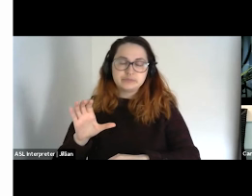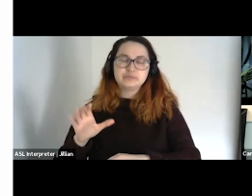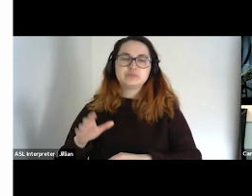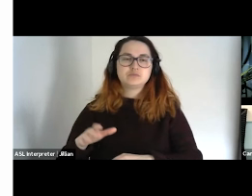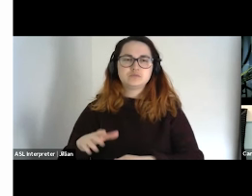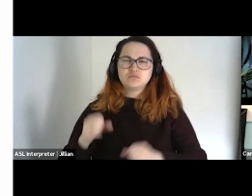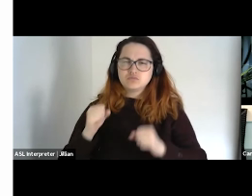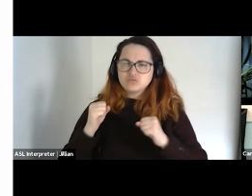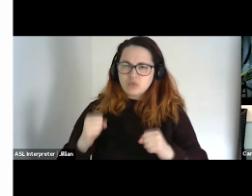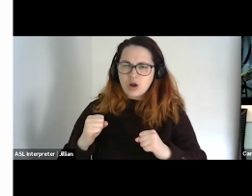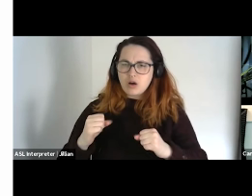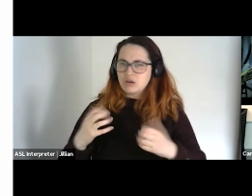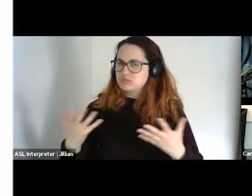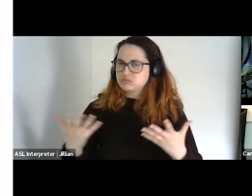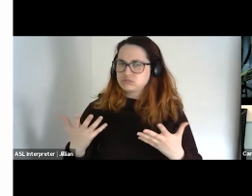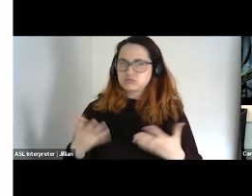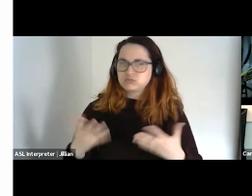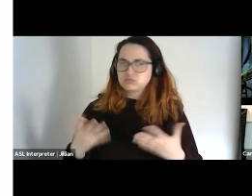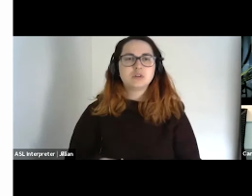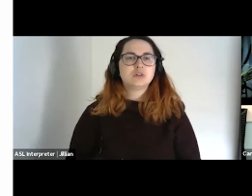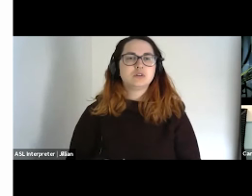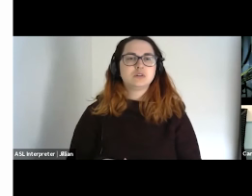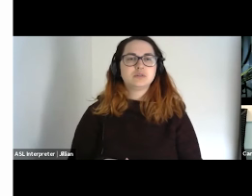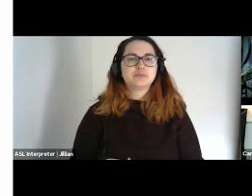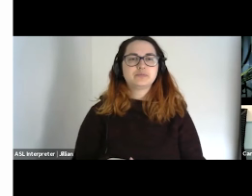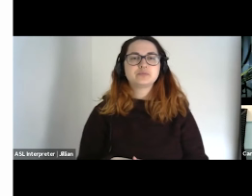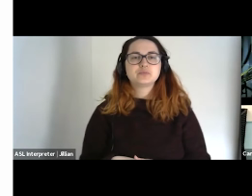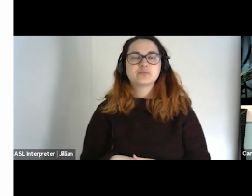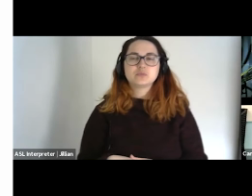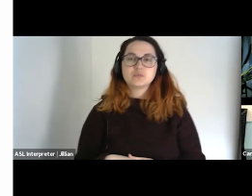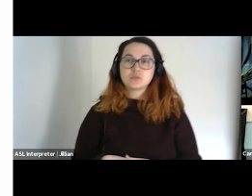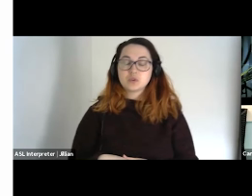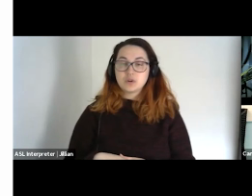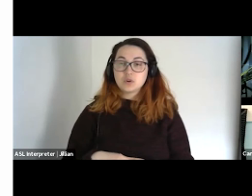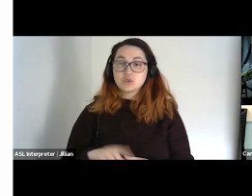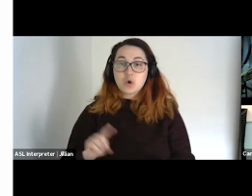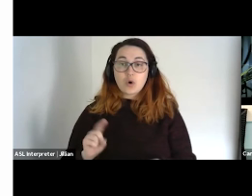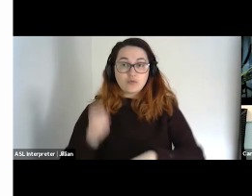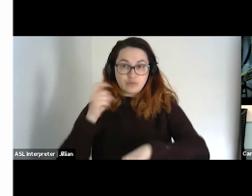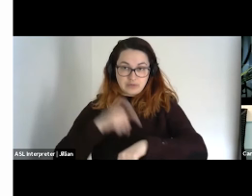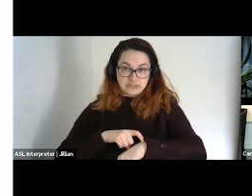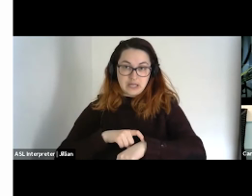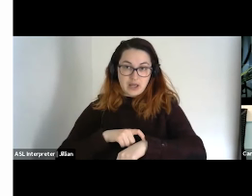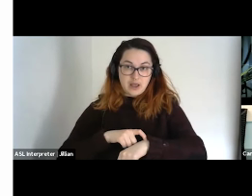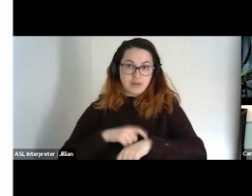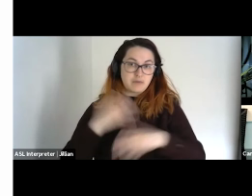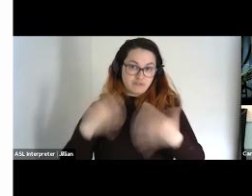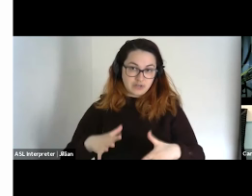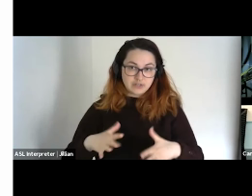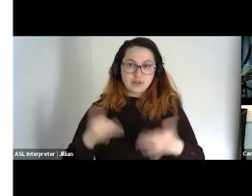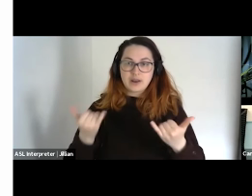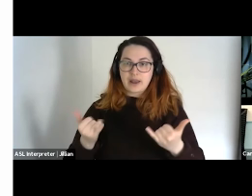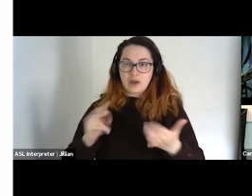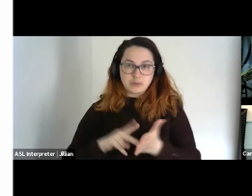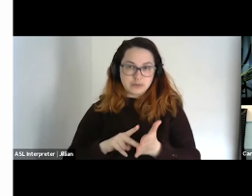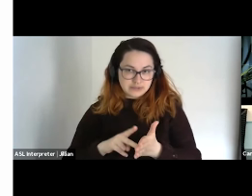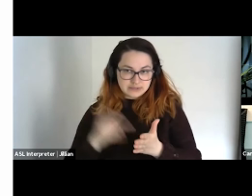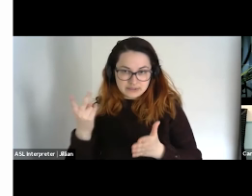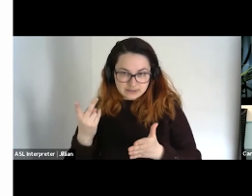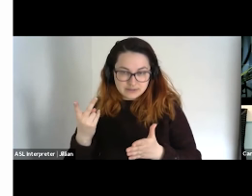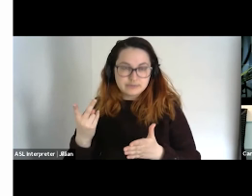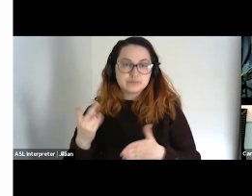how strong we feel that our beliefs. So we did it the first time around, and now we're going to do it again to sort of one,